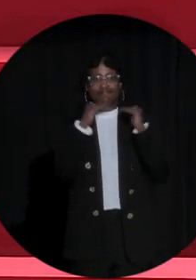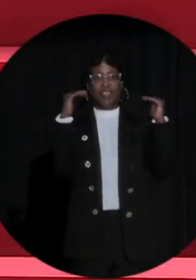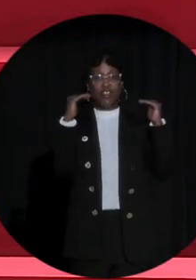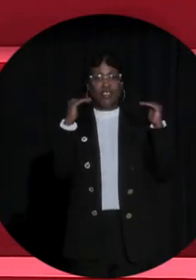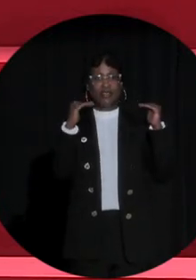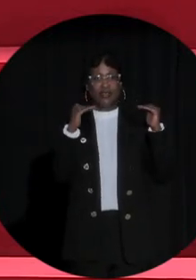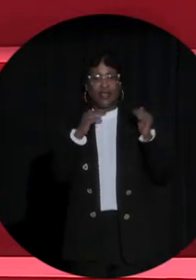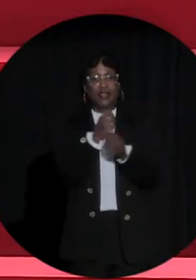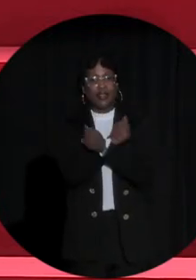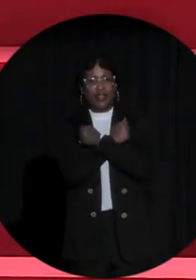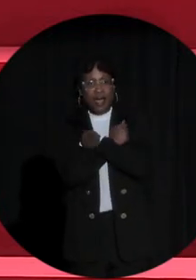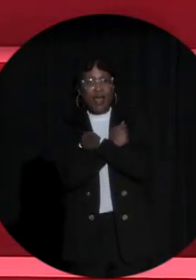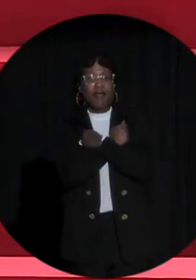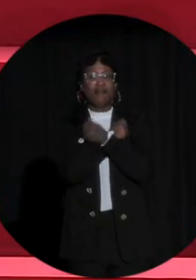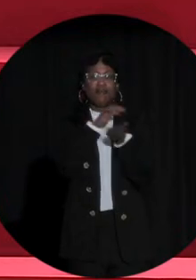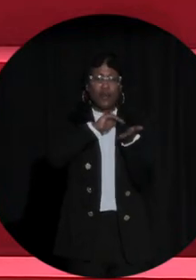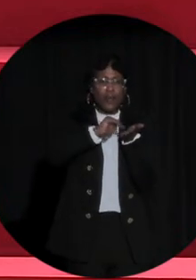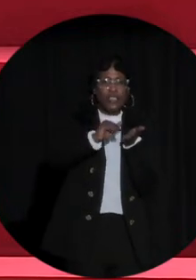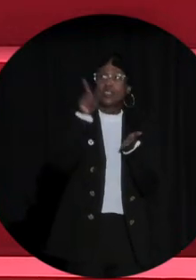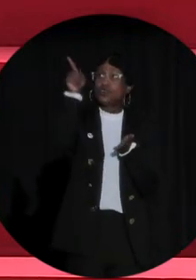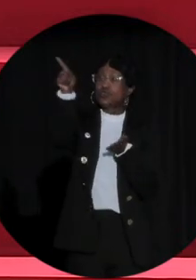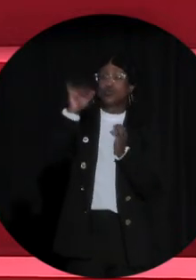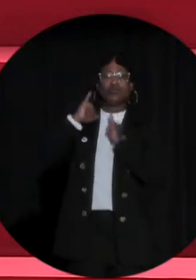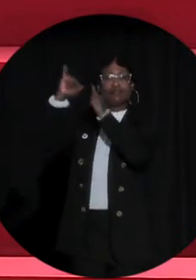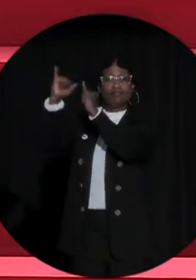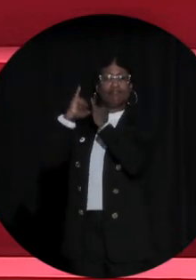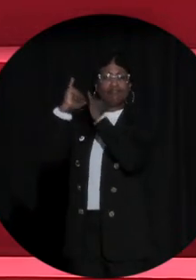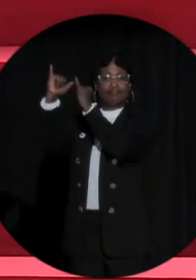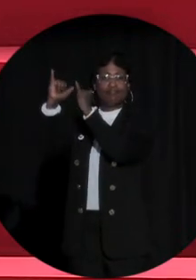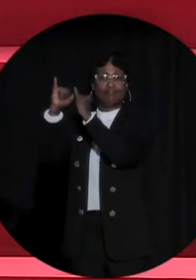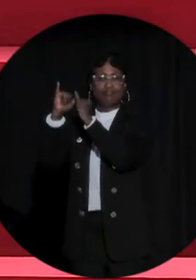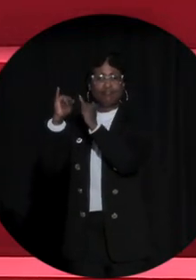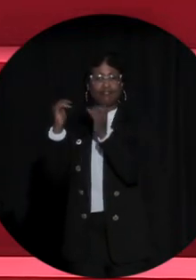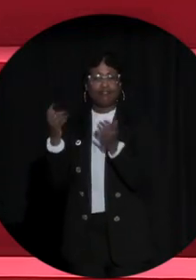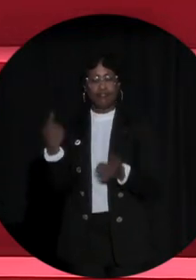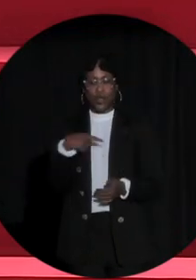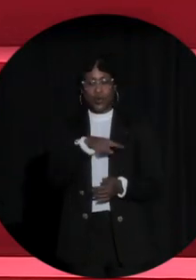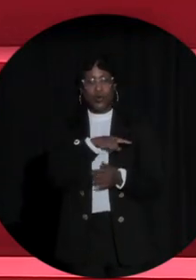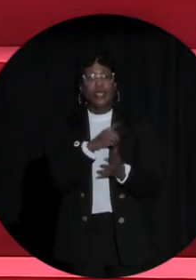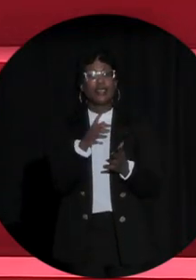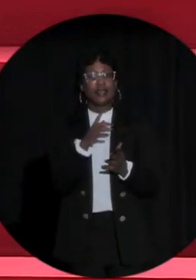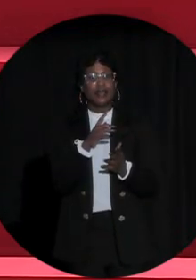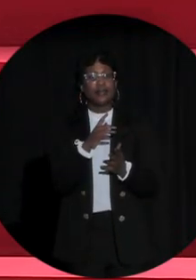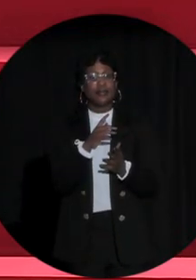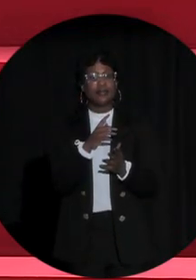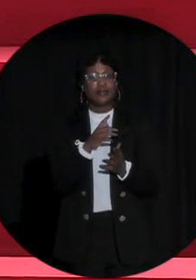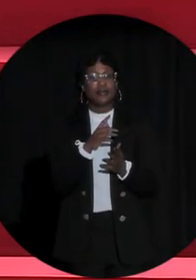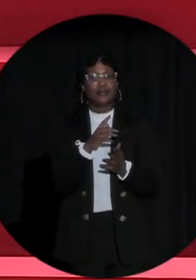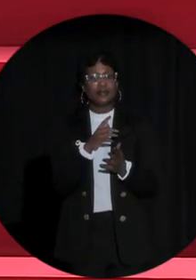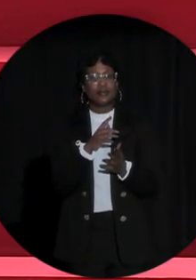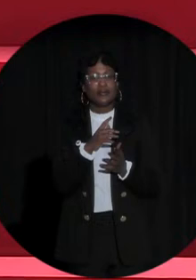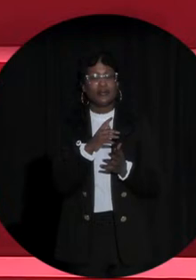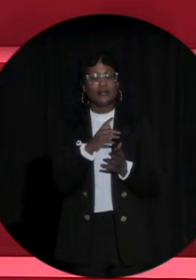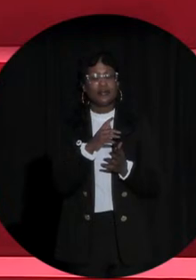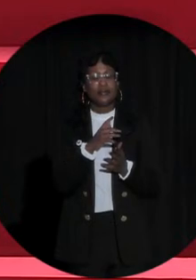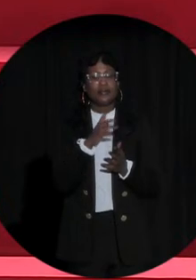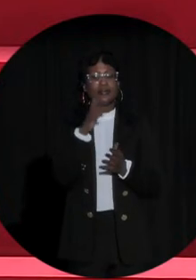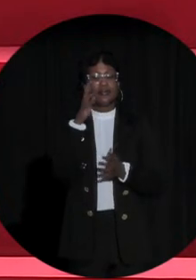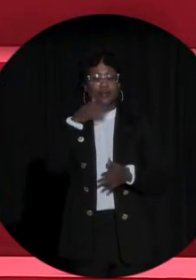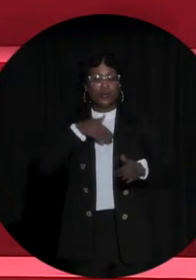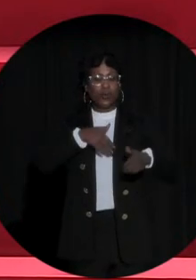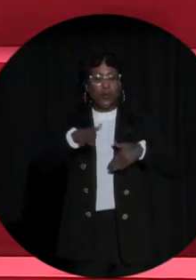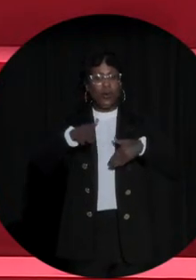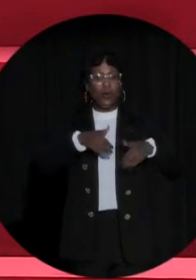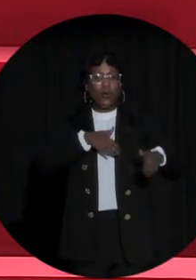love mercy as you love mercy, and that we may walk humbly